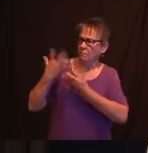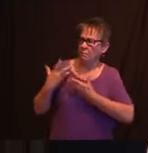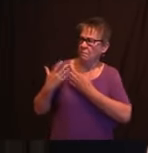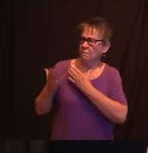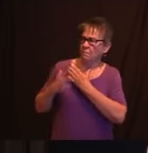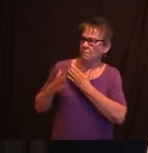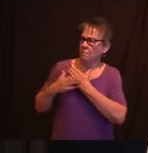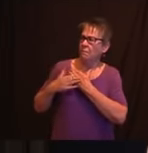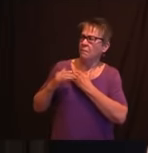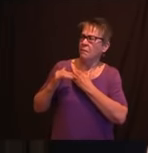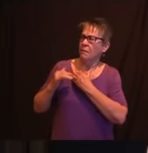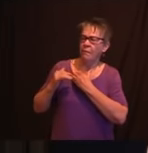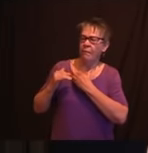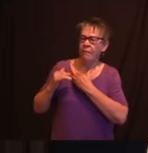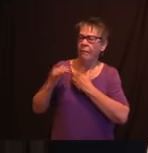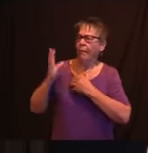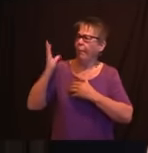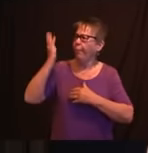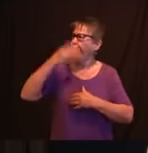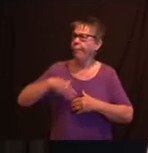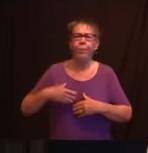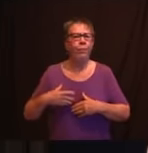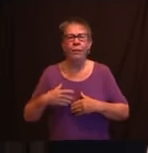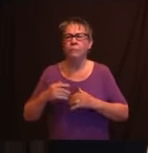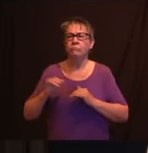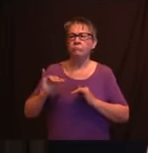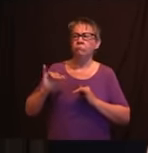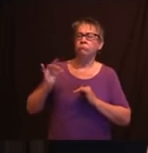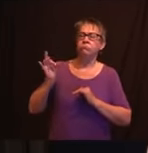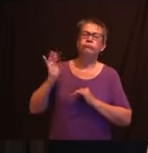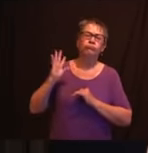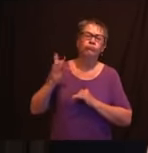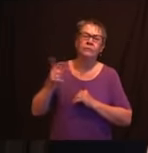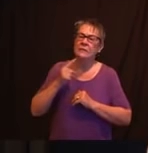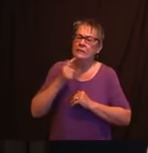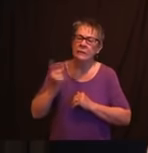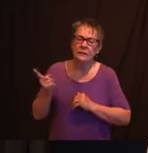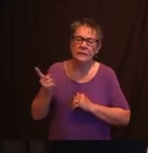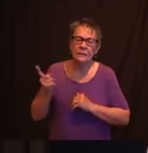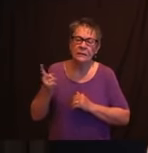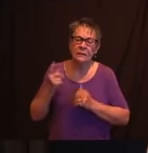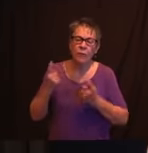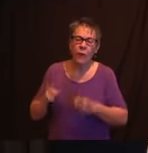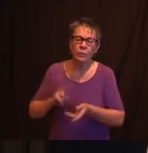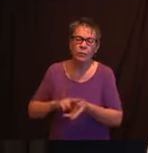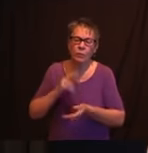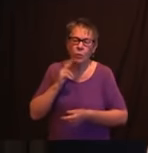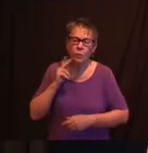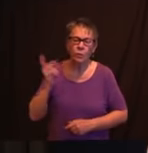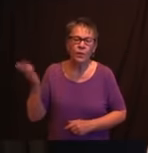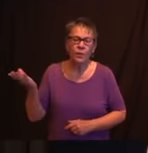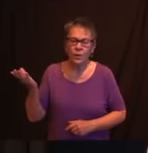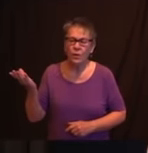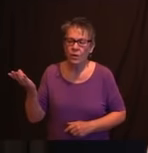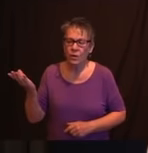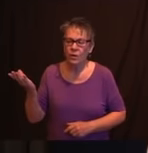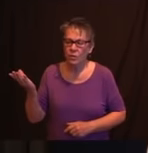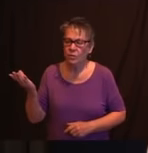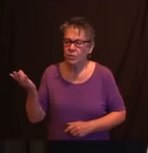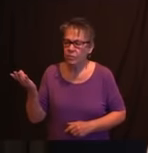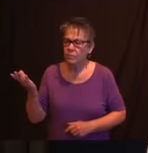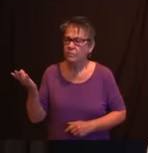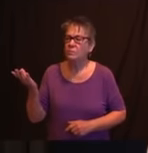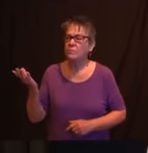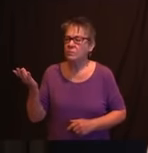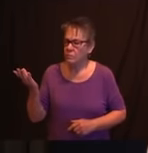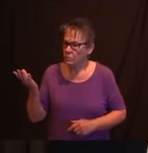reorganize and integrate nursing homes within a spectrum of long-term care. It's time to build a new system that better